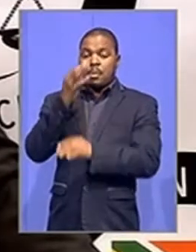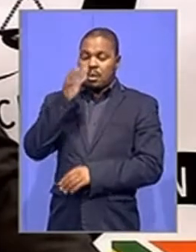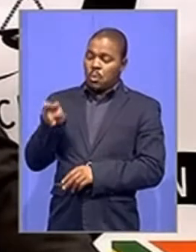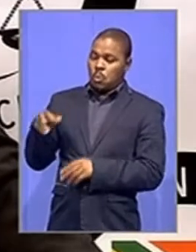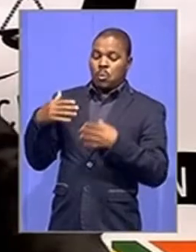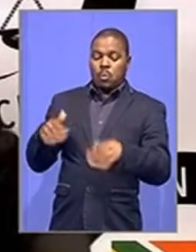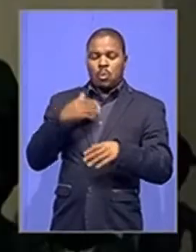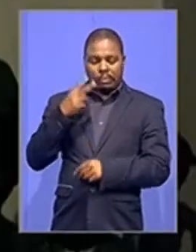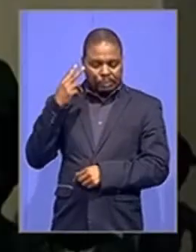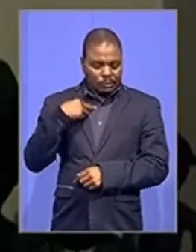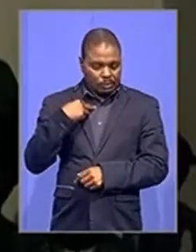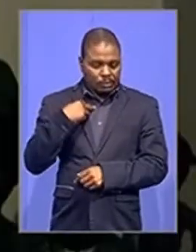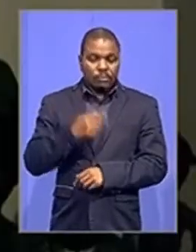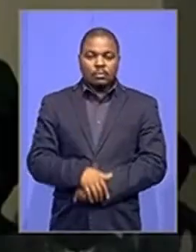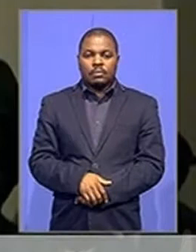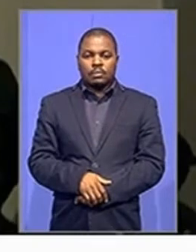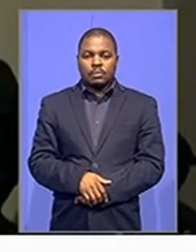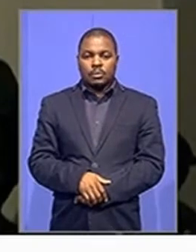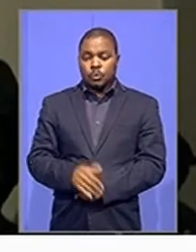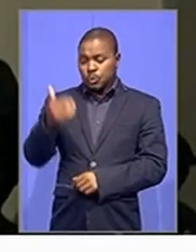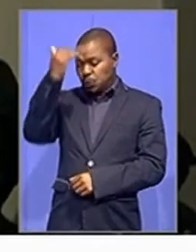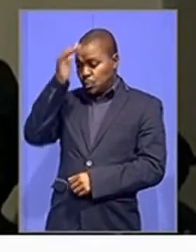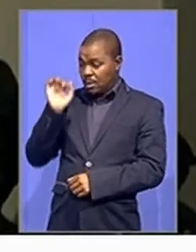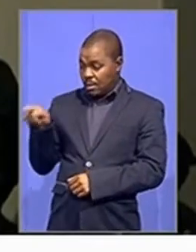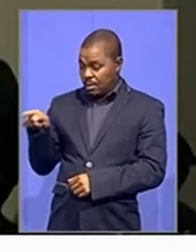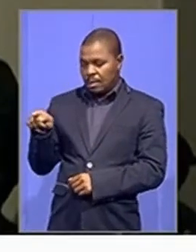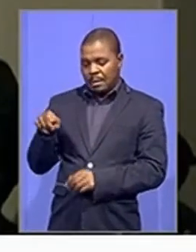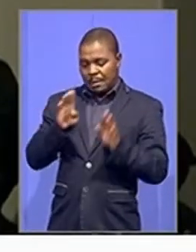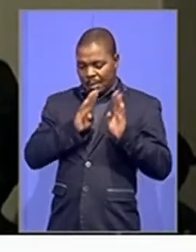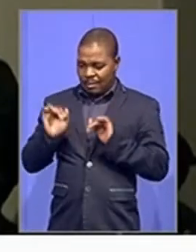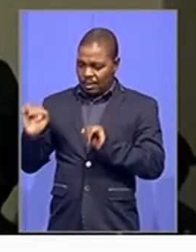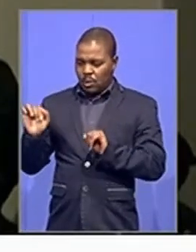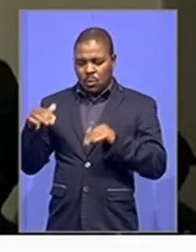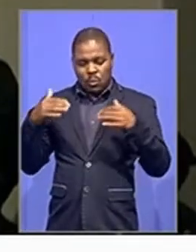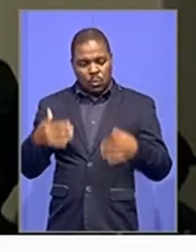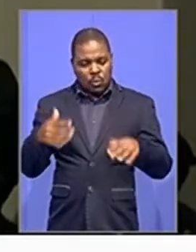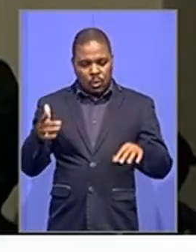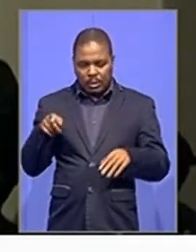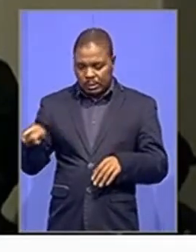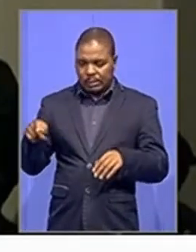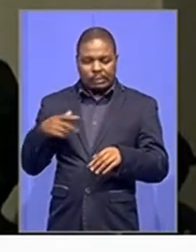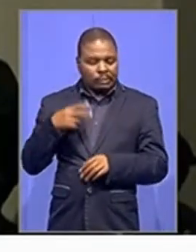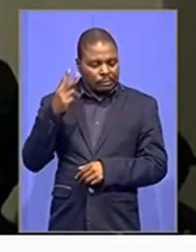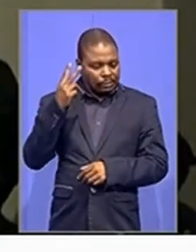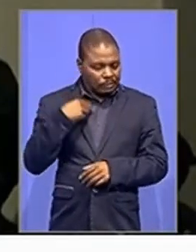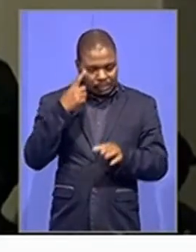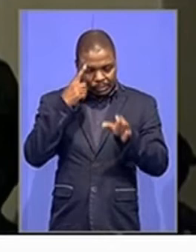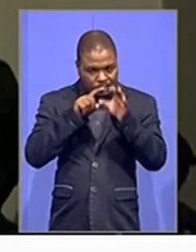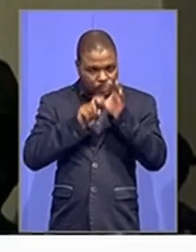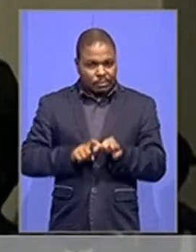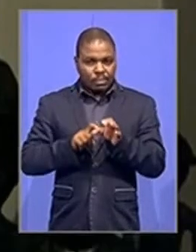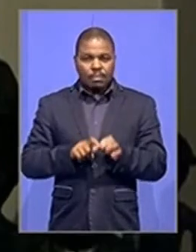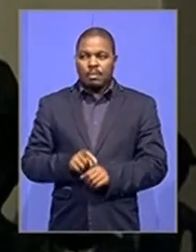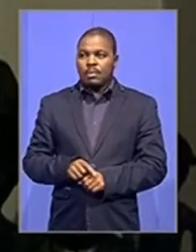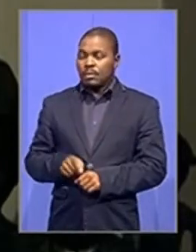matlhabisa ditlhong. The behavior of Jacob Zuma is disgraceful. Zuma must never be